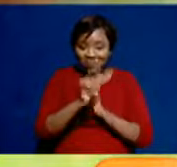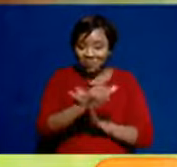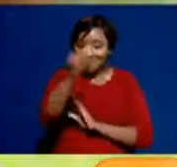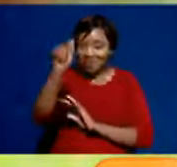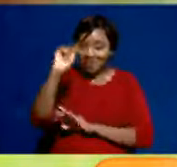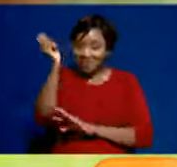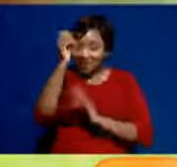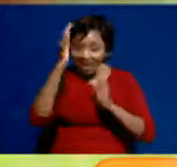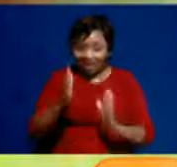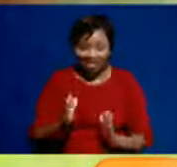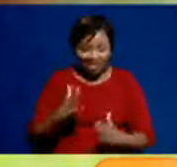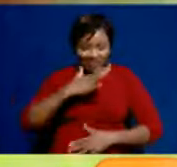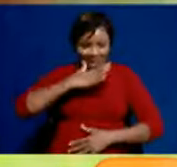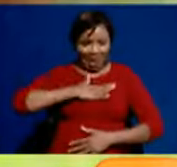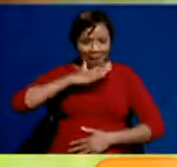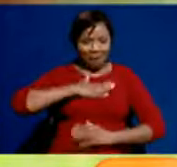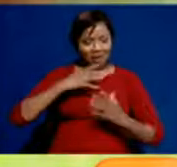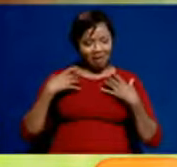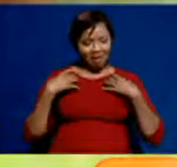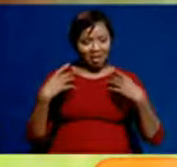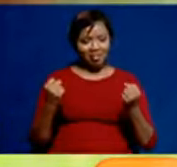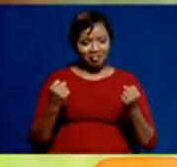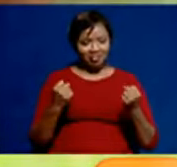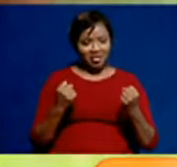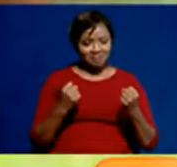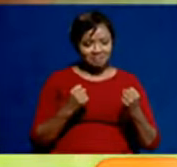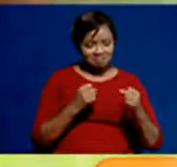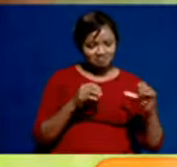health contributes to the health of Kenya.